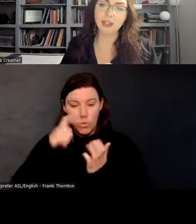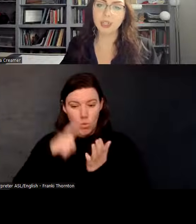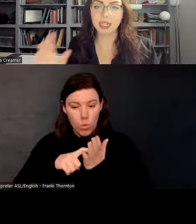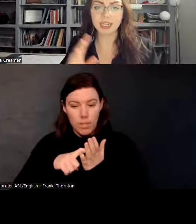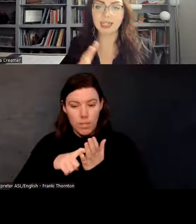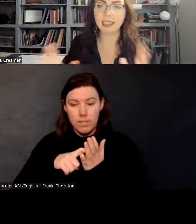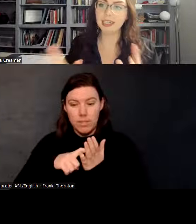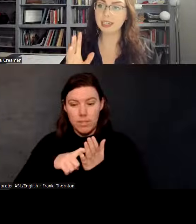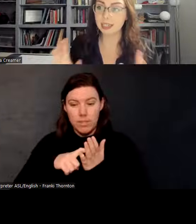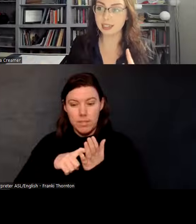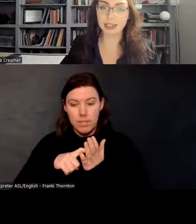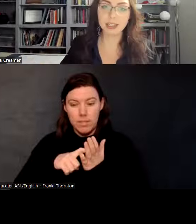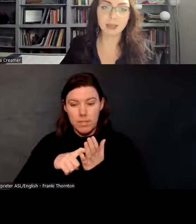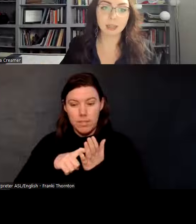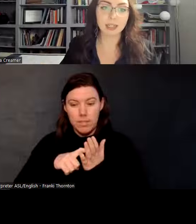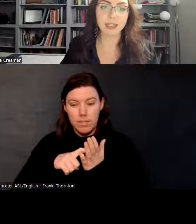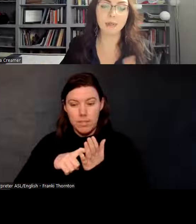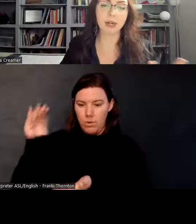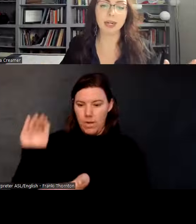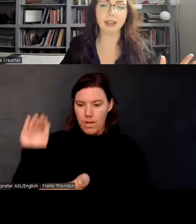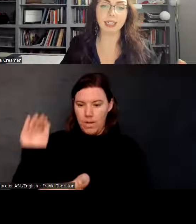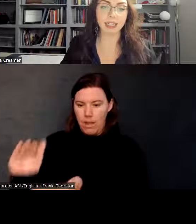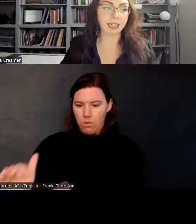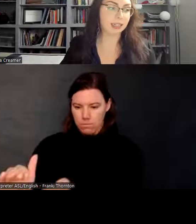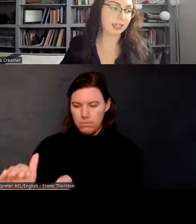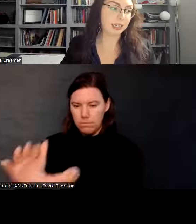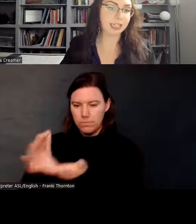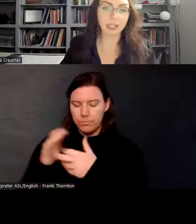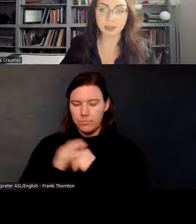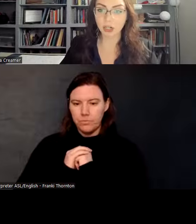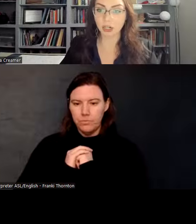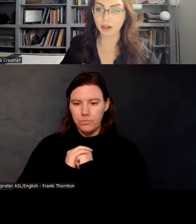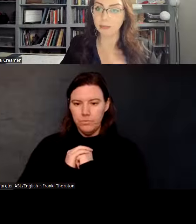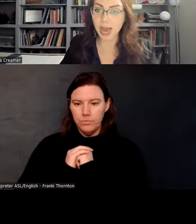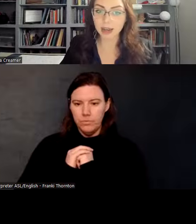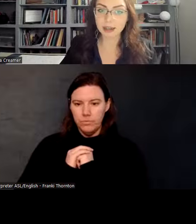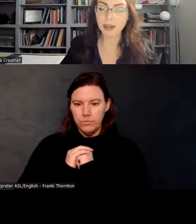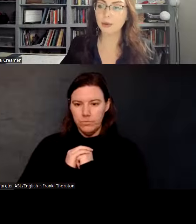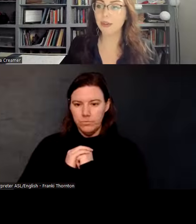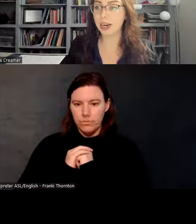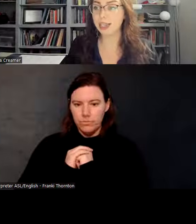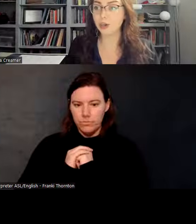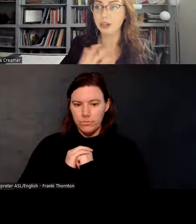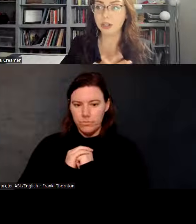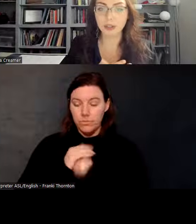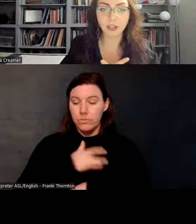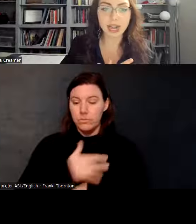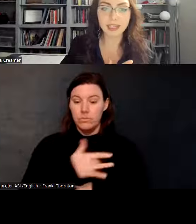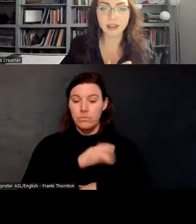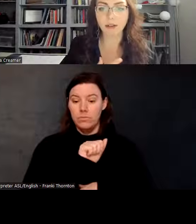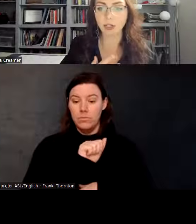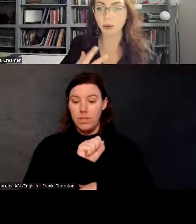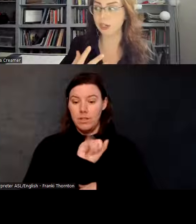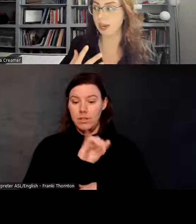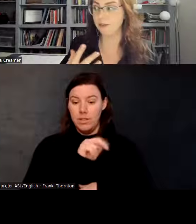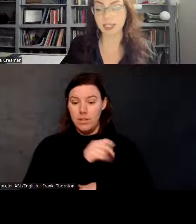with an increased tendency in the Assyrian period to bury the deceased in an extended position on their back, with their hands crossed over their